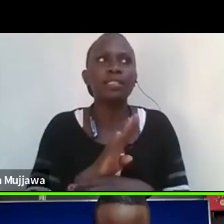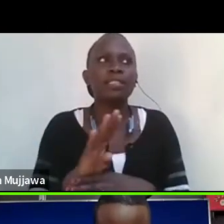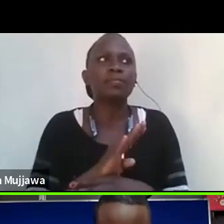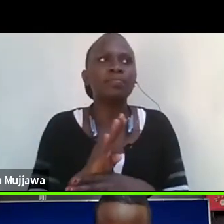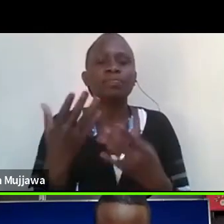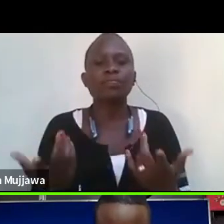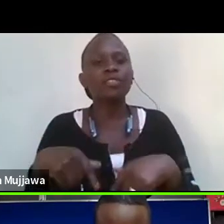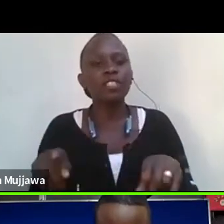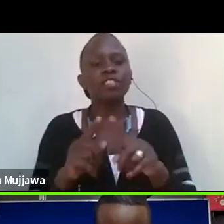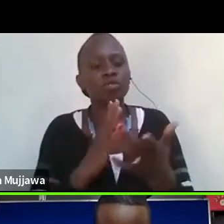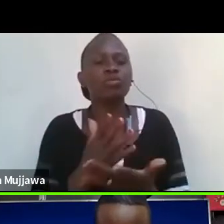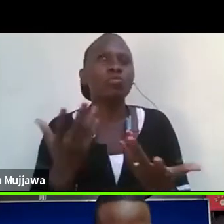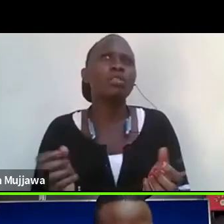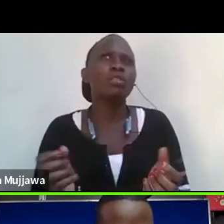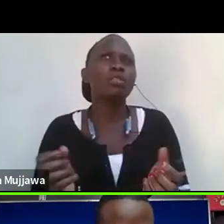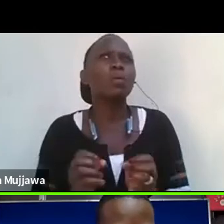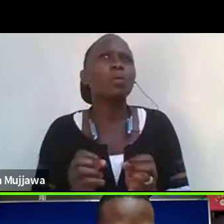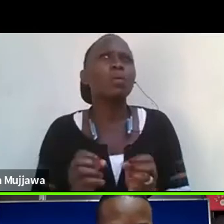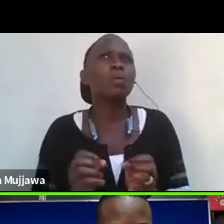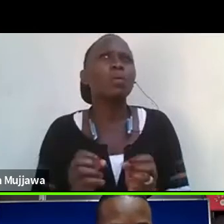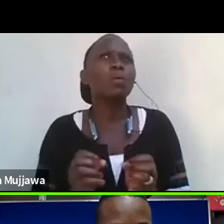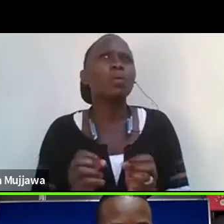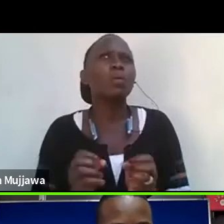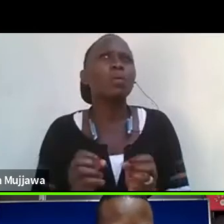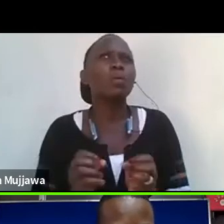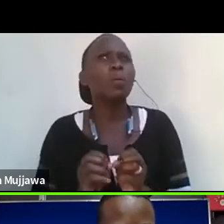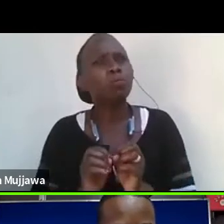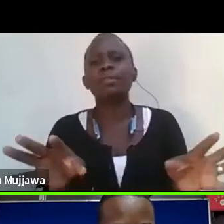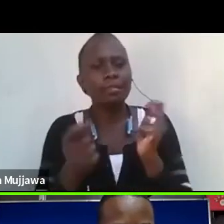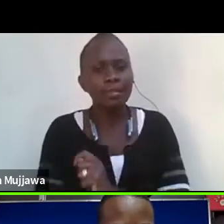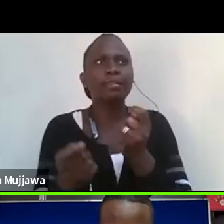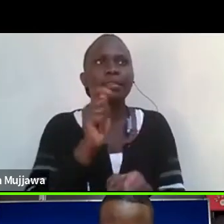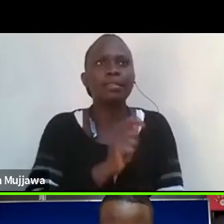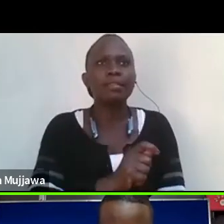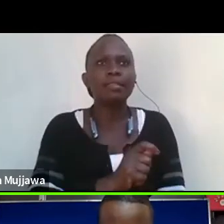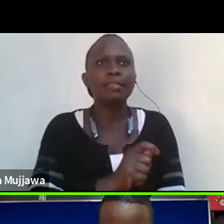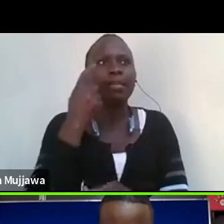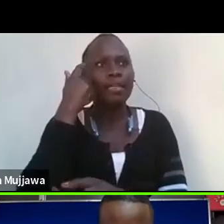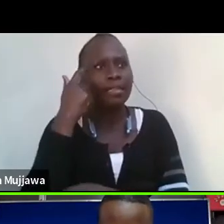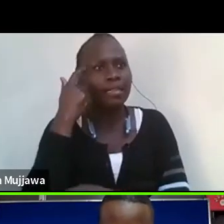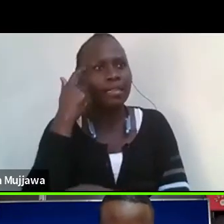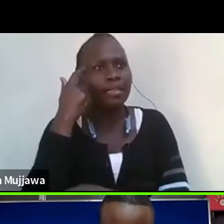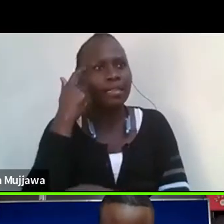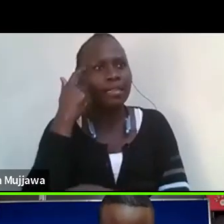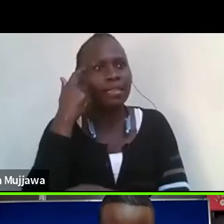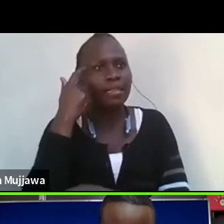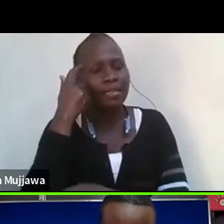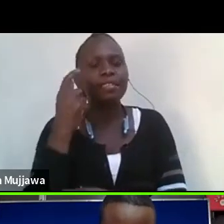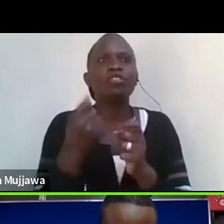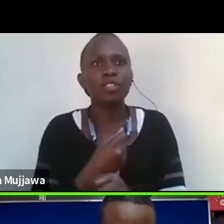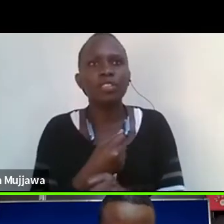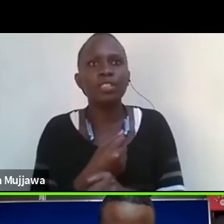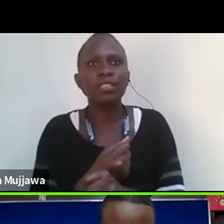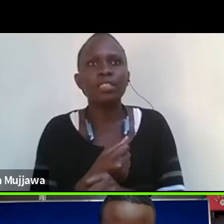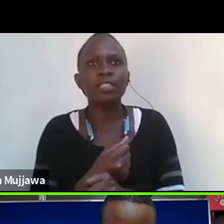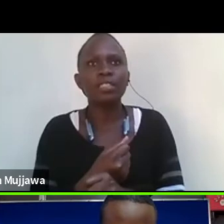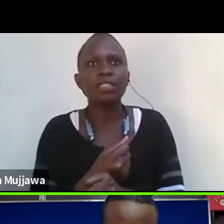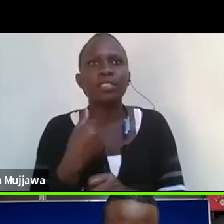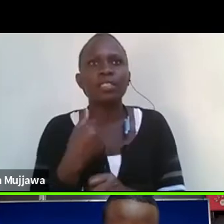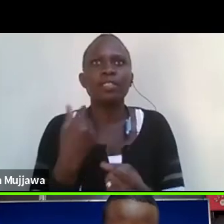massive in terms of change in thinking, change in operations. I hinted on a few things here that have already